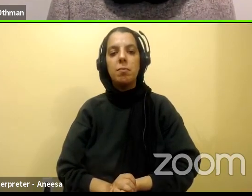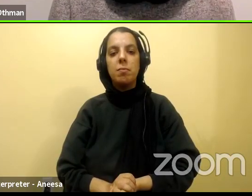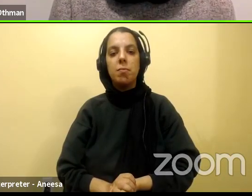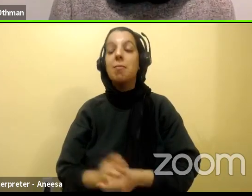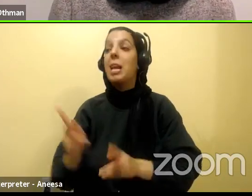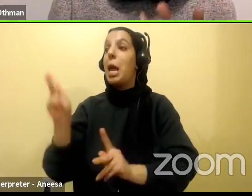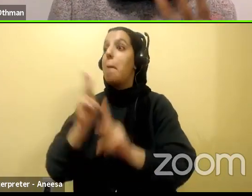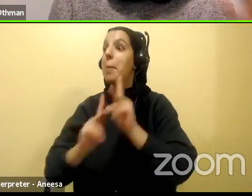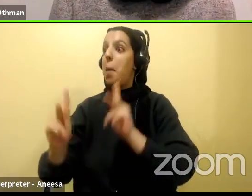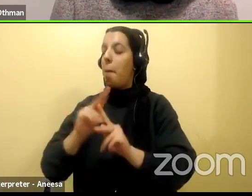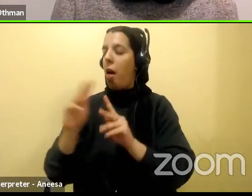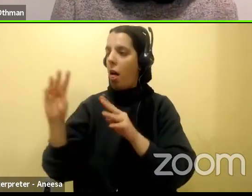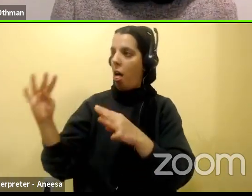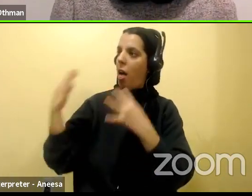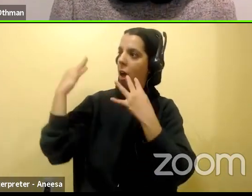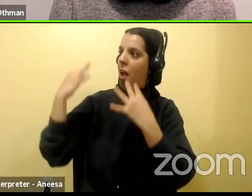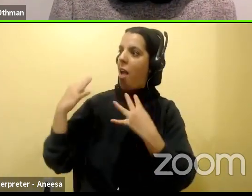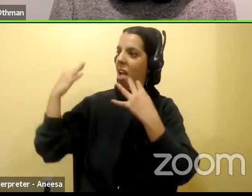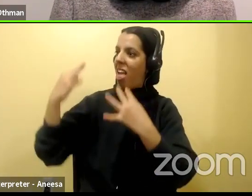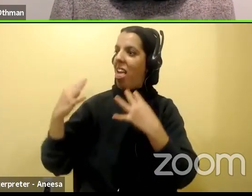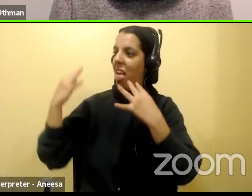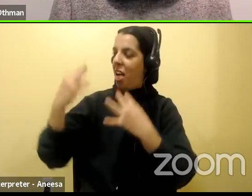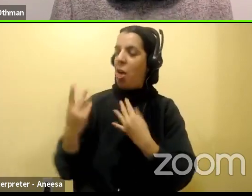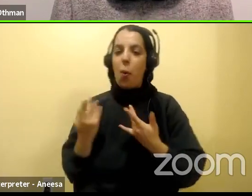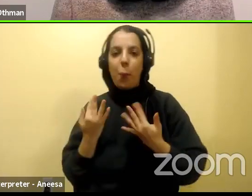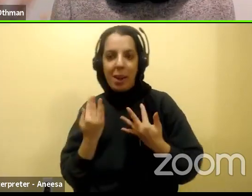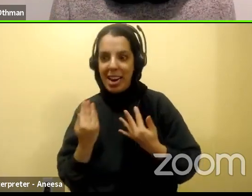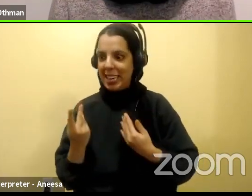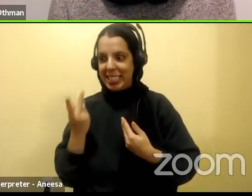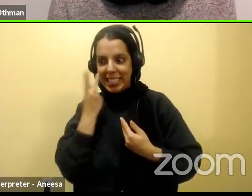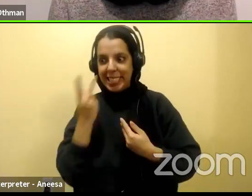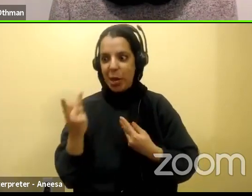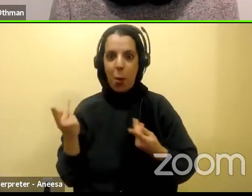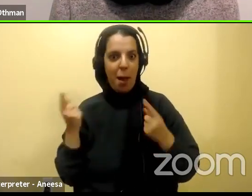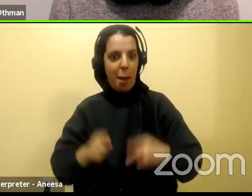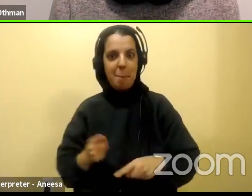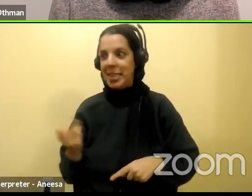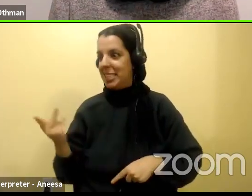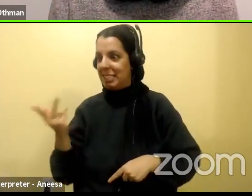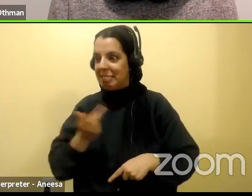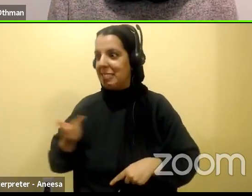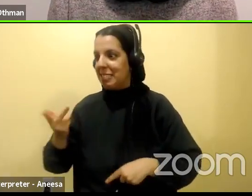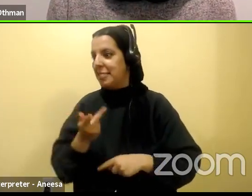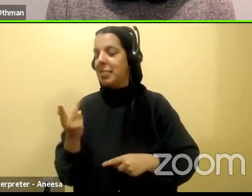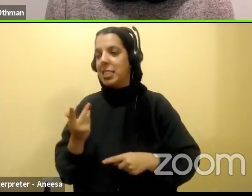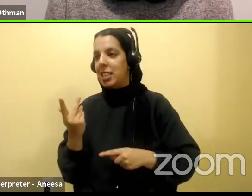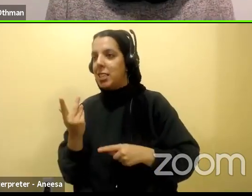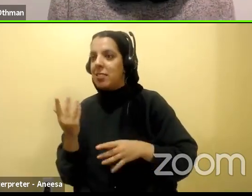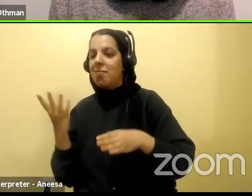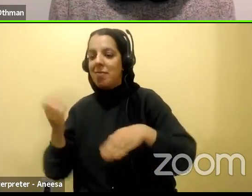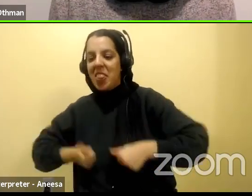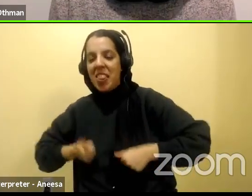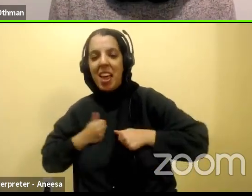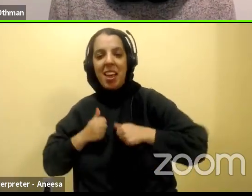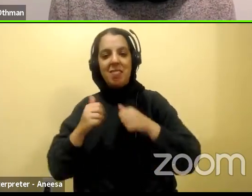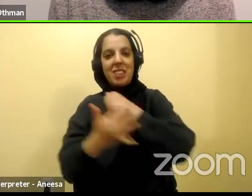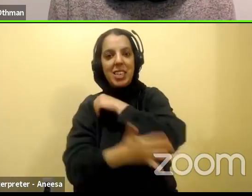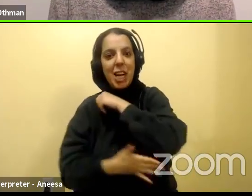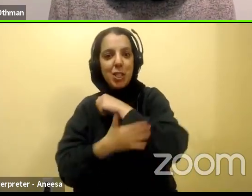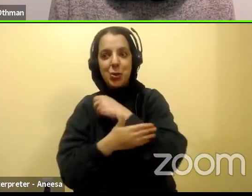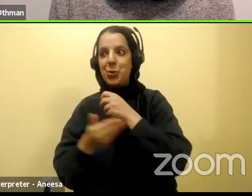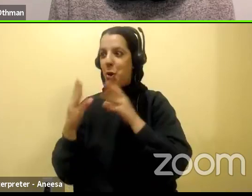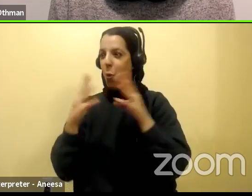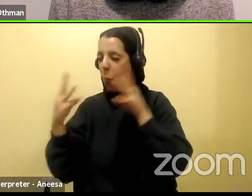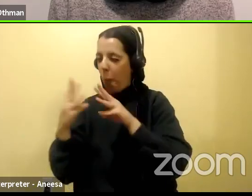us due to being in a country in a war and also having a disability. So they were all wondering what was going to happen with